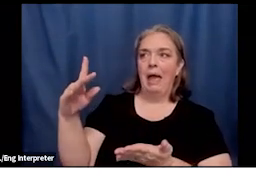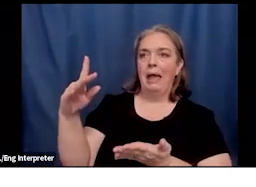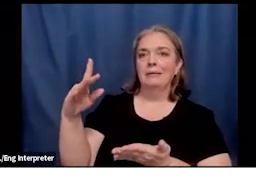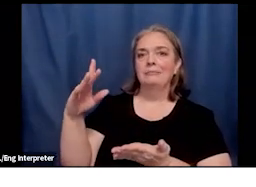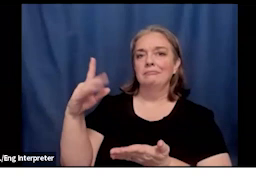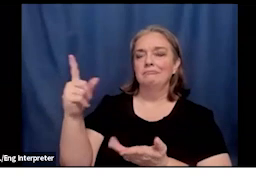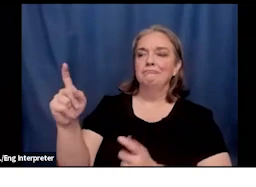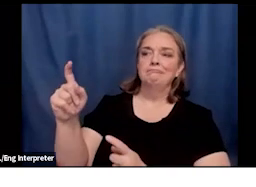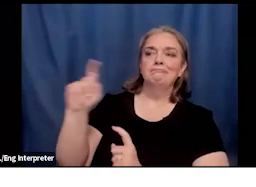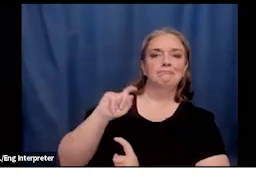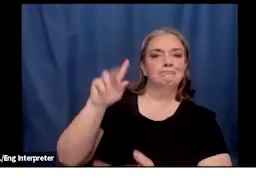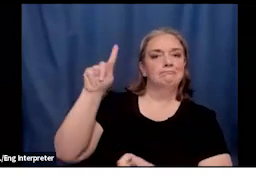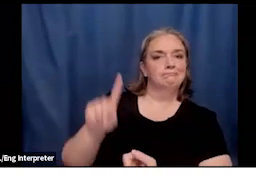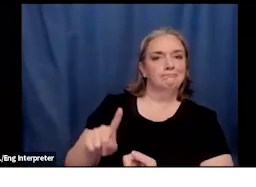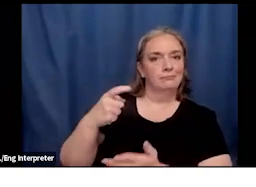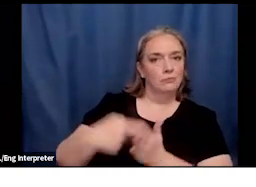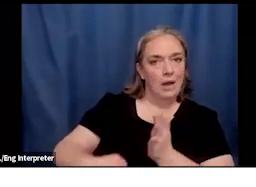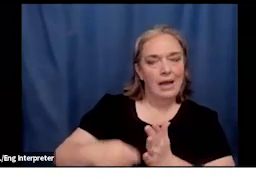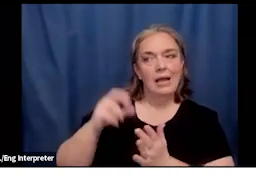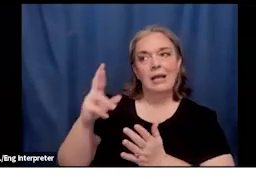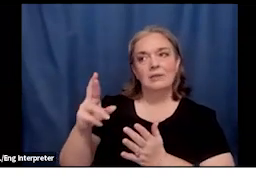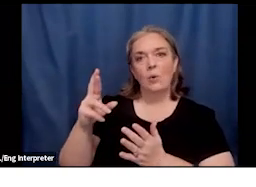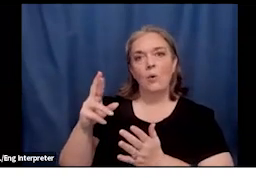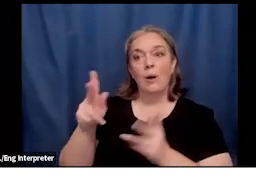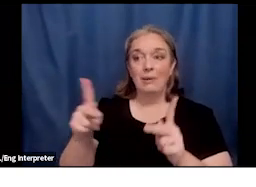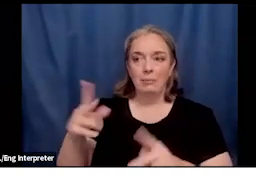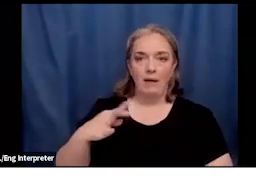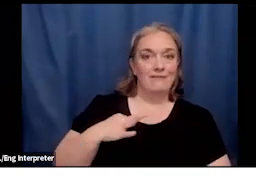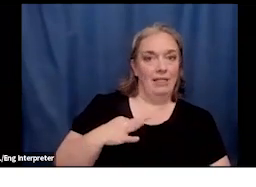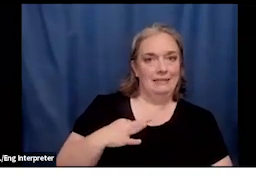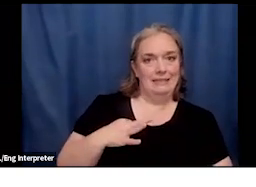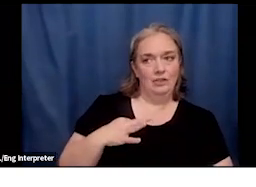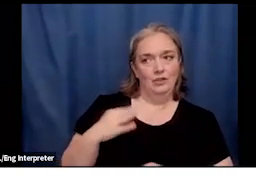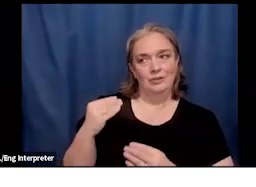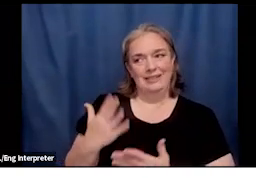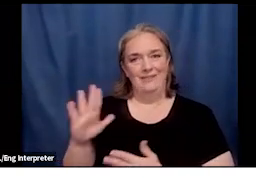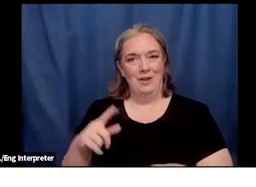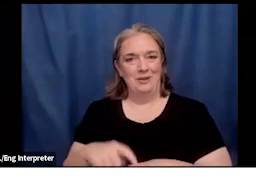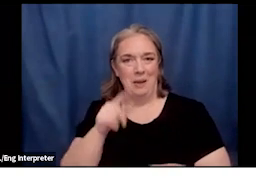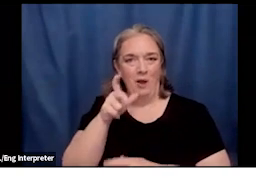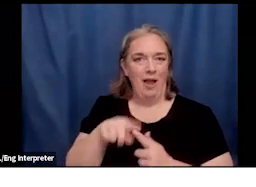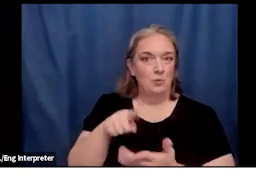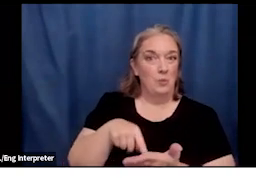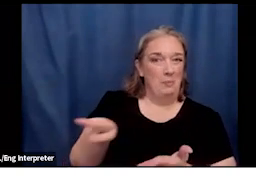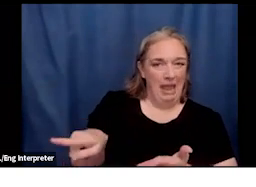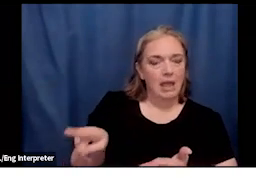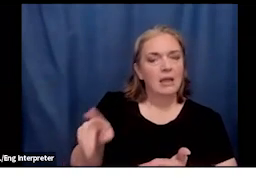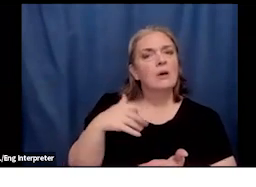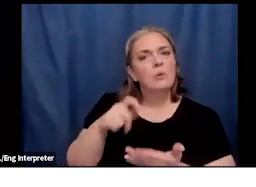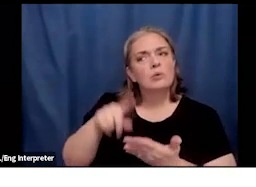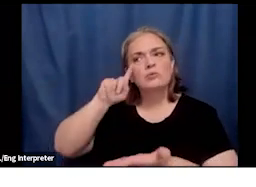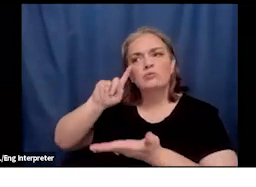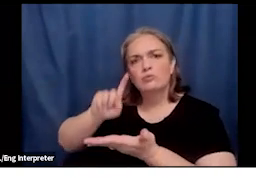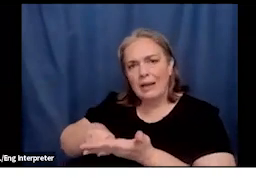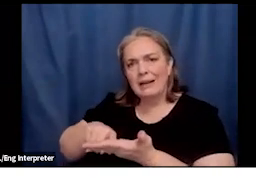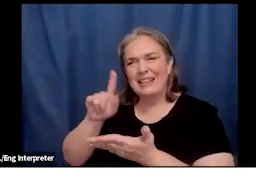deal with your venue or you have a lot of volunteers who are helping at your event. We definitely want to account for